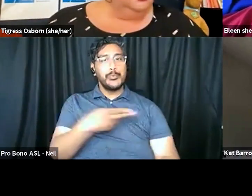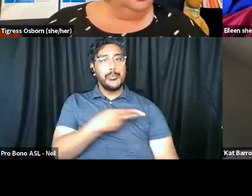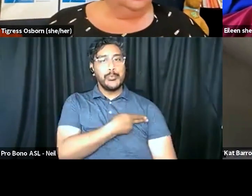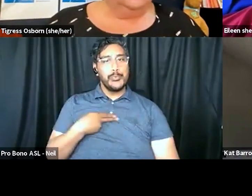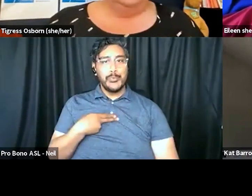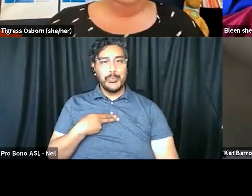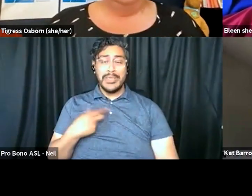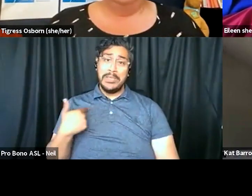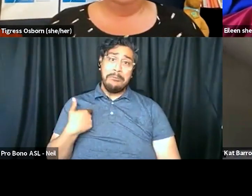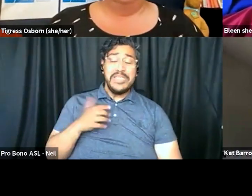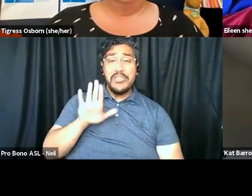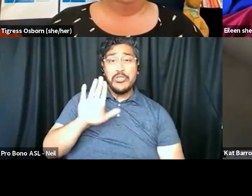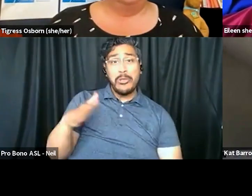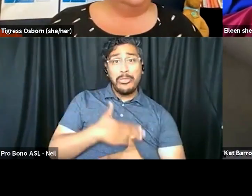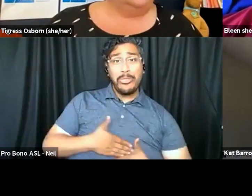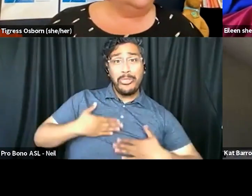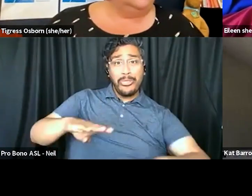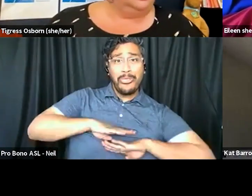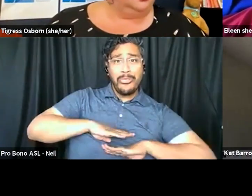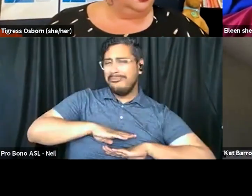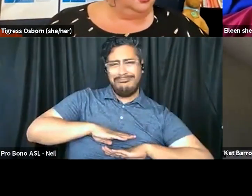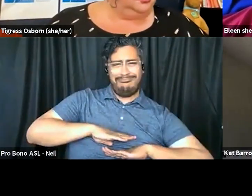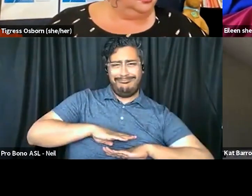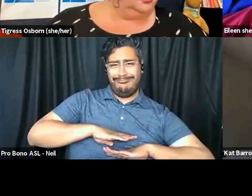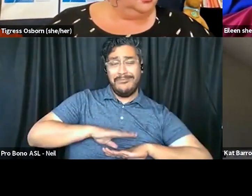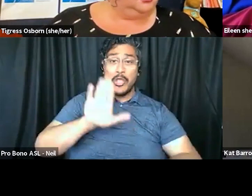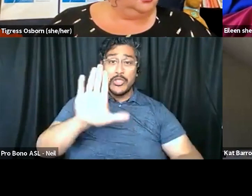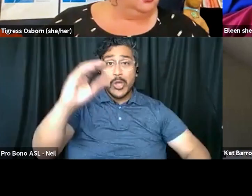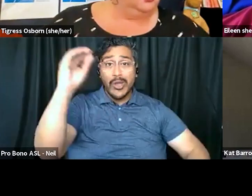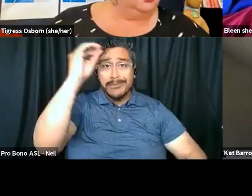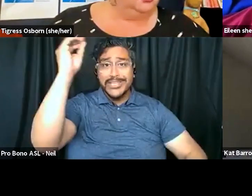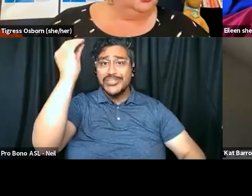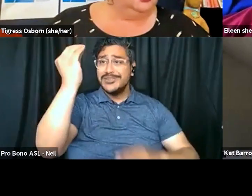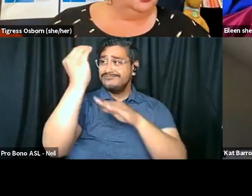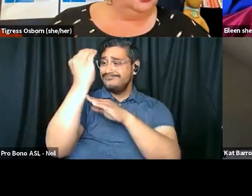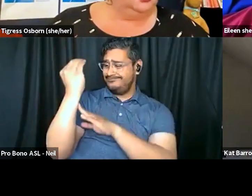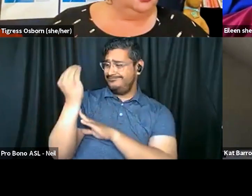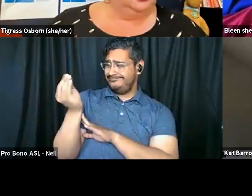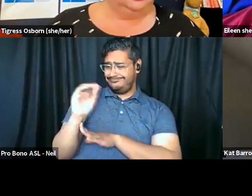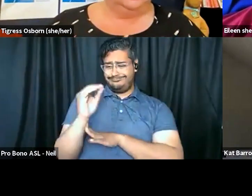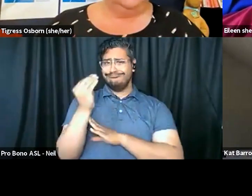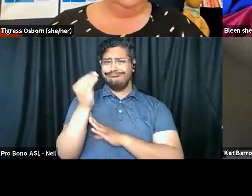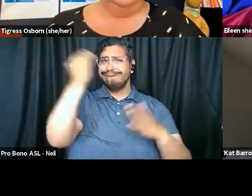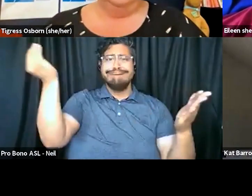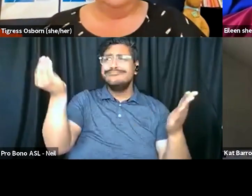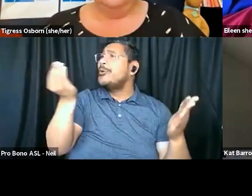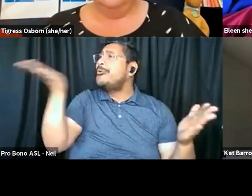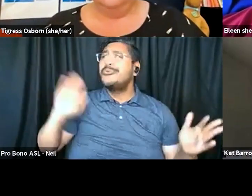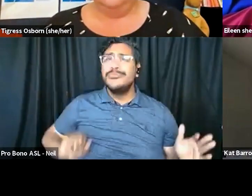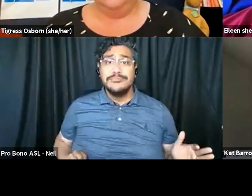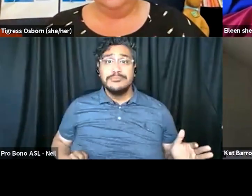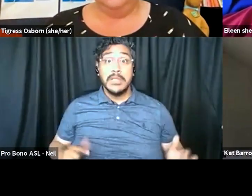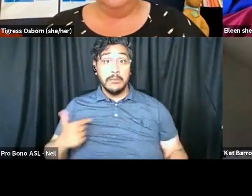please you. Your opinion of me is not my concern. This fat bitch is here to